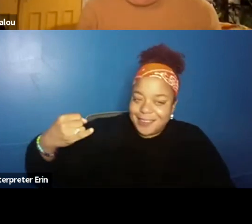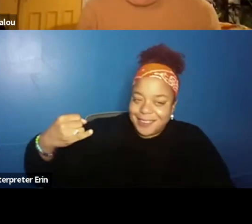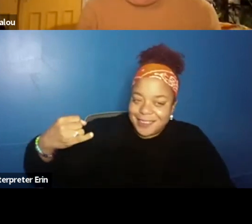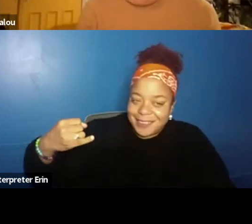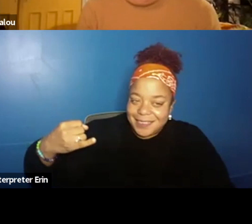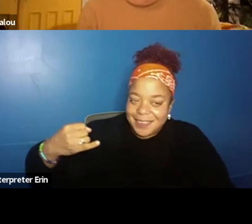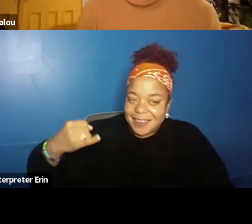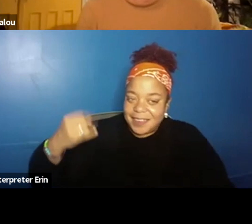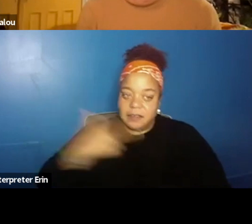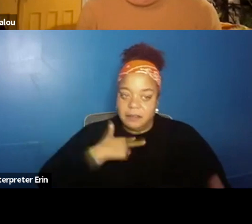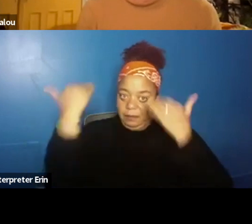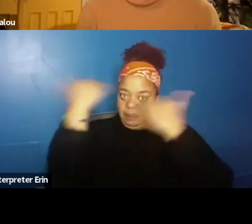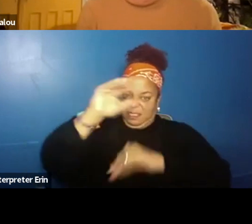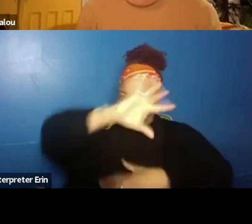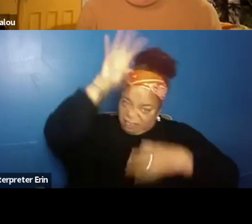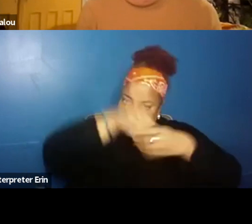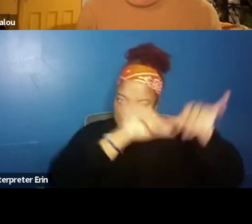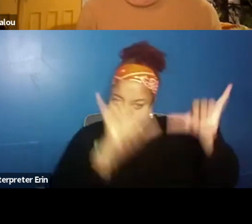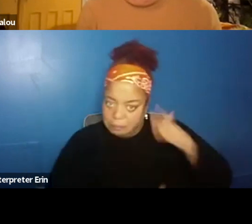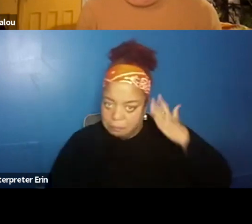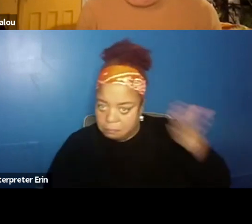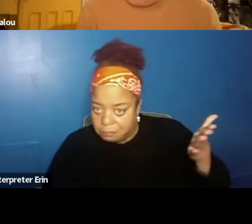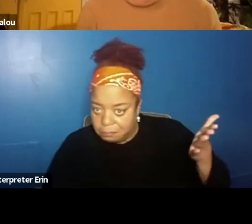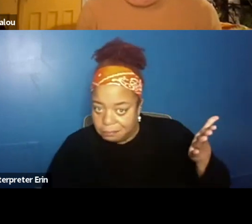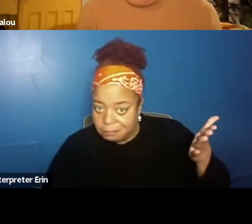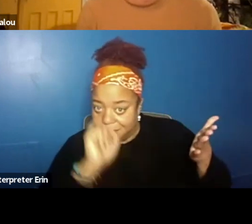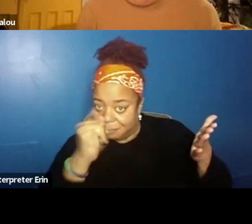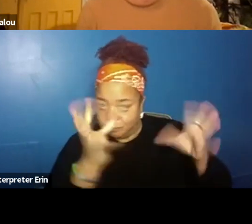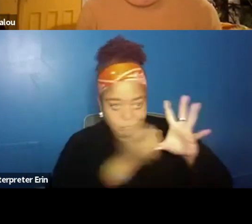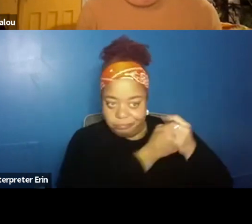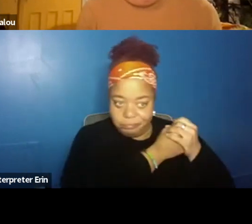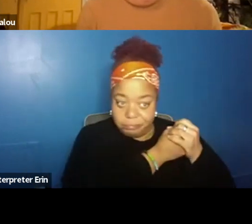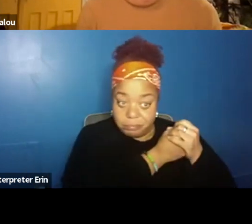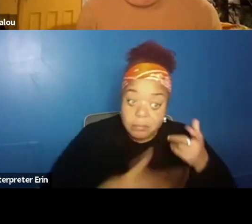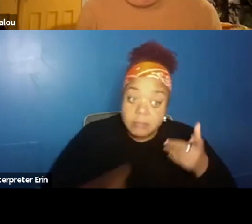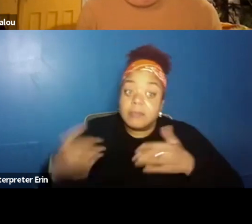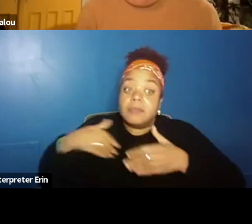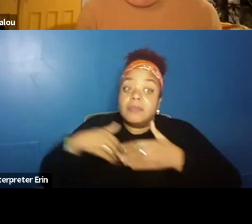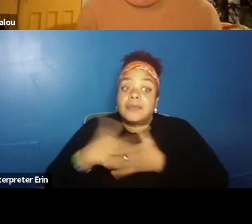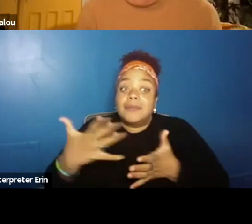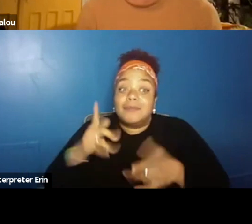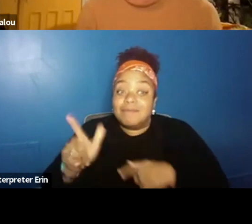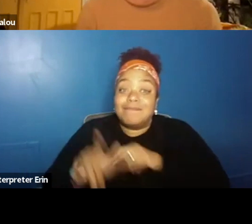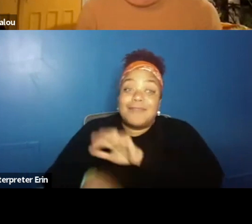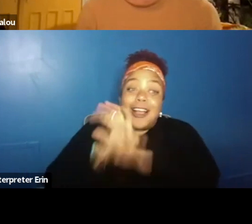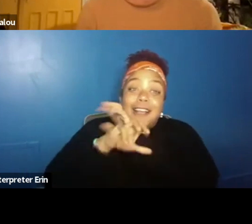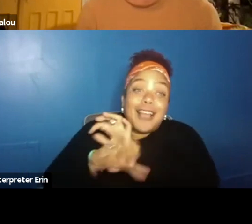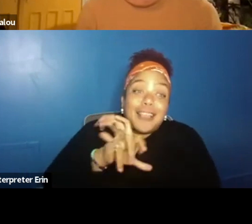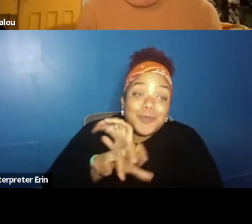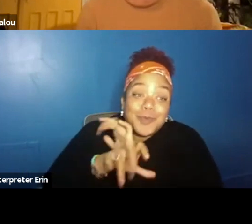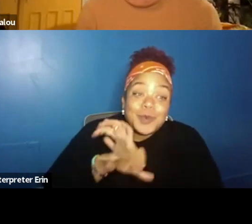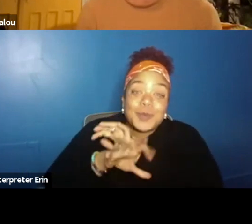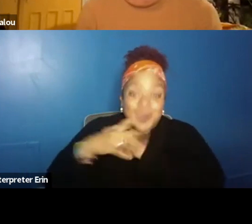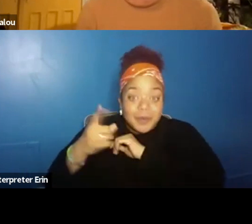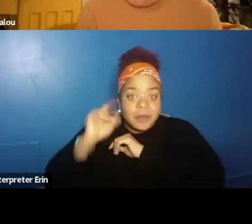It is, the usurping of whatever the grassroots community has identified as necessary work, and then